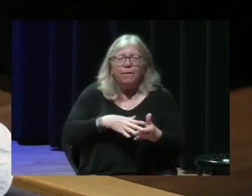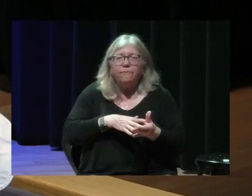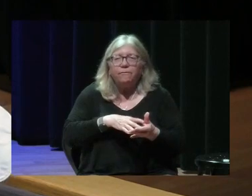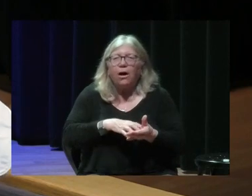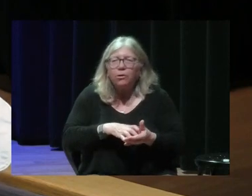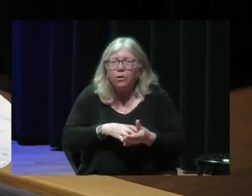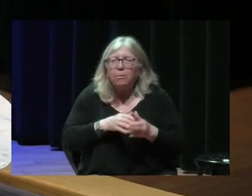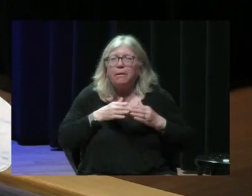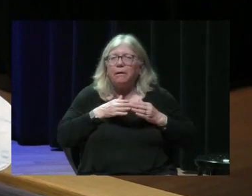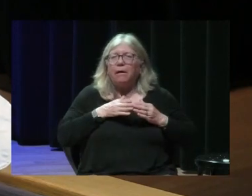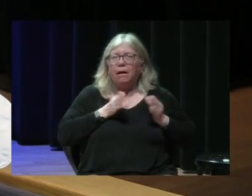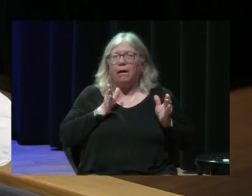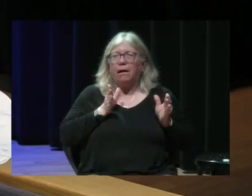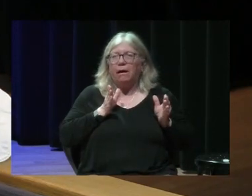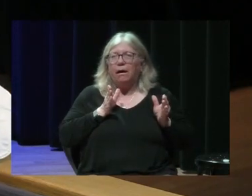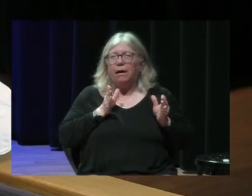vulnerable,